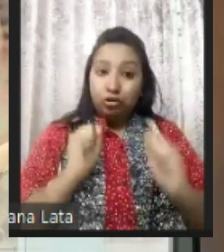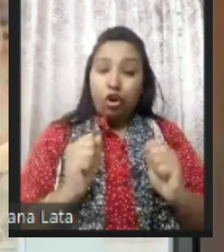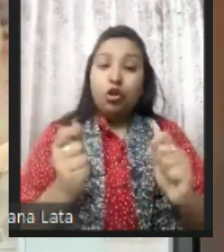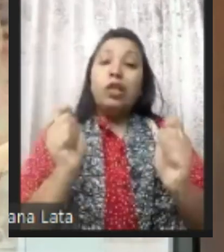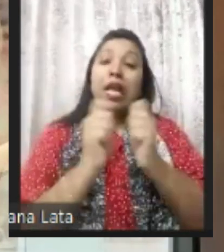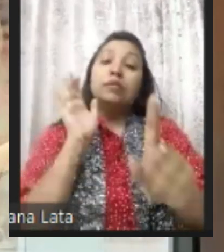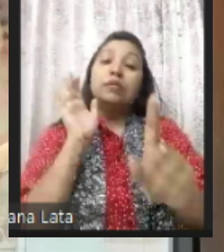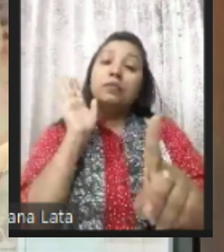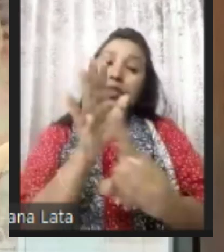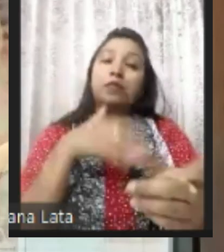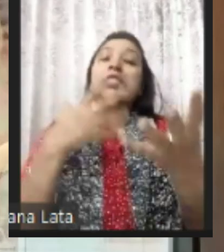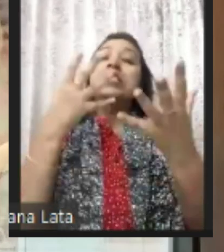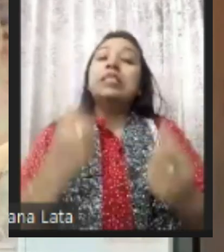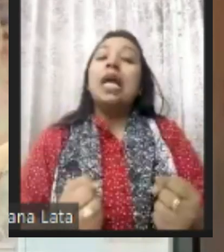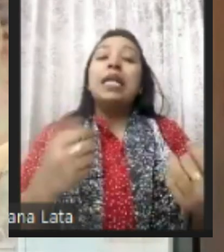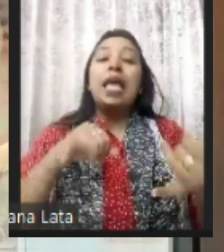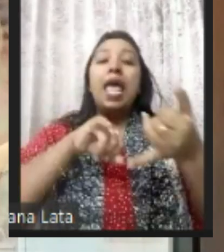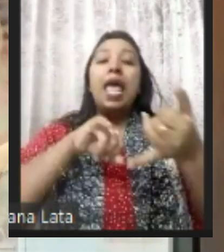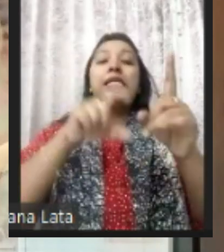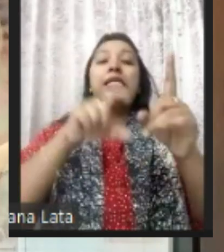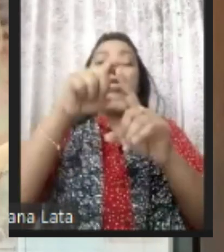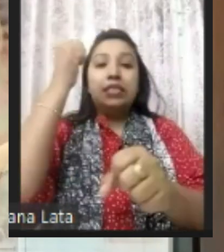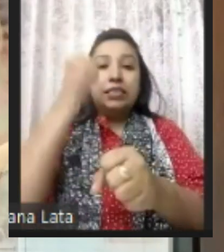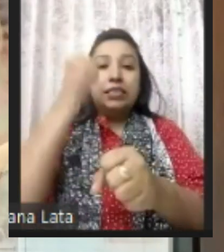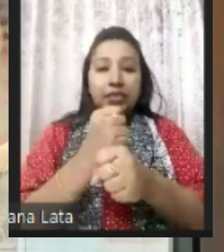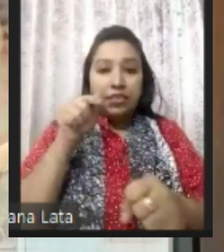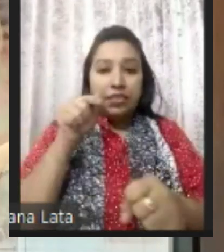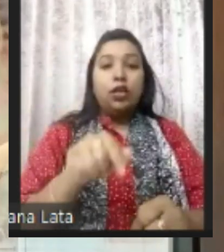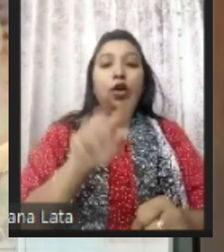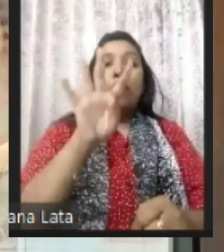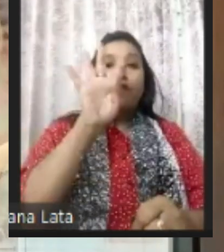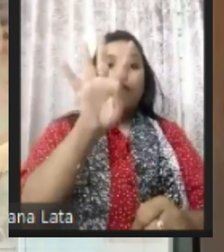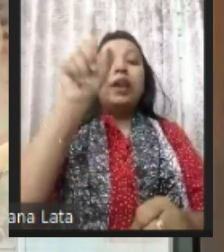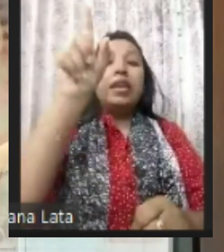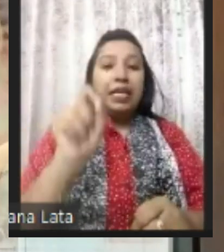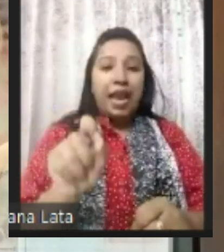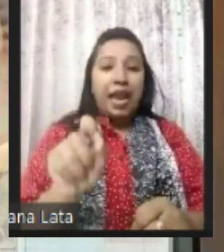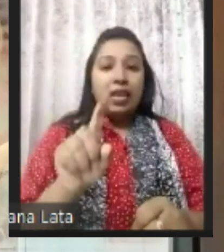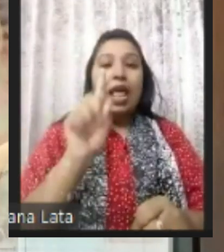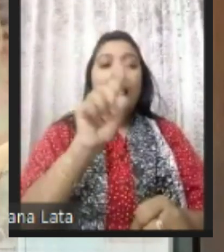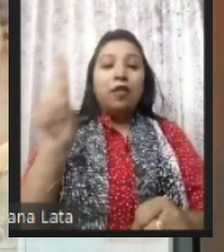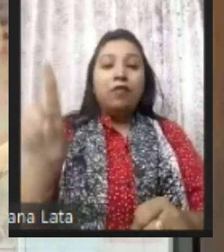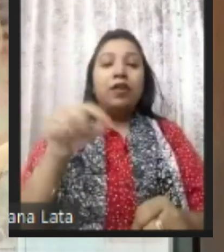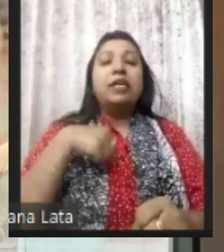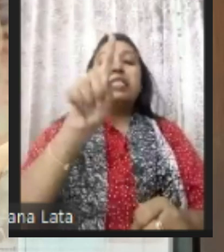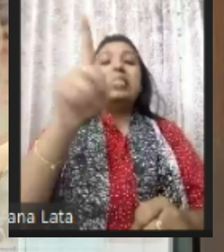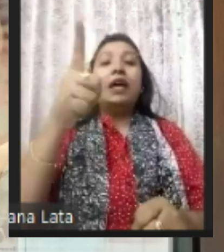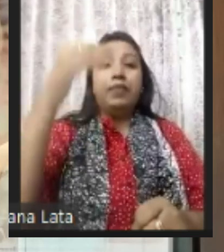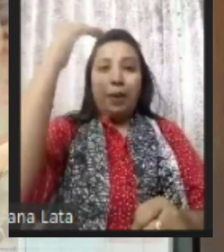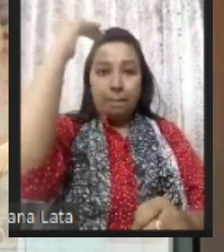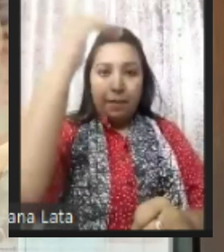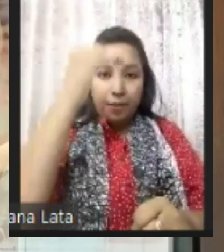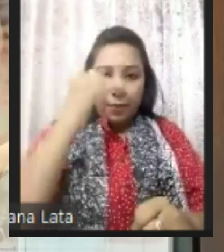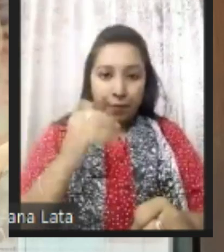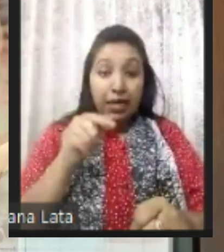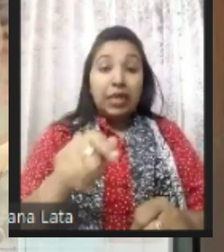SDG Goal 4, 8, SDG 10, SDG 11, SDG 17. That's been related to the disability issues and accessibility